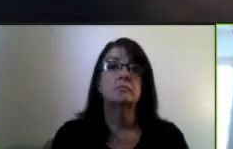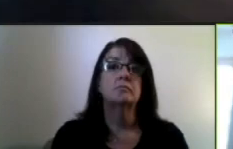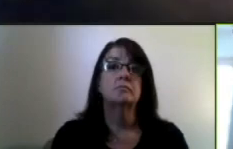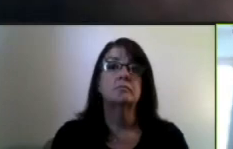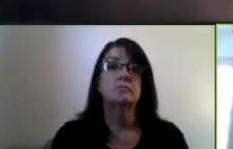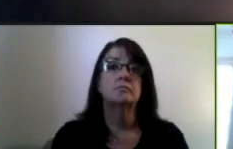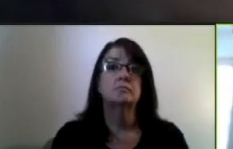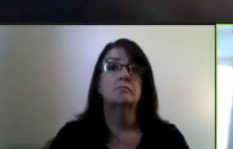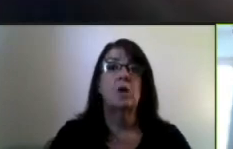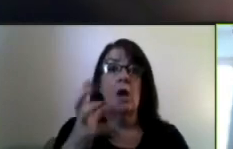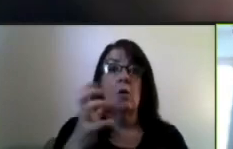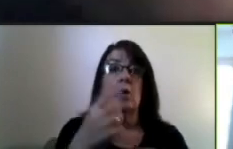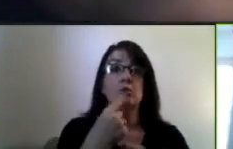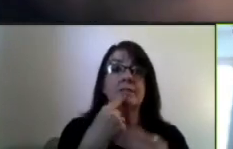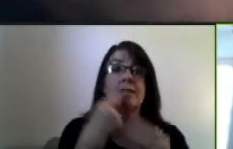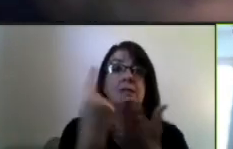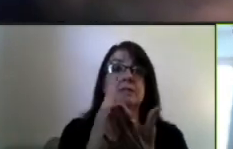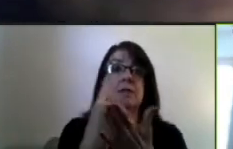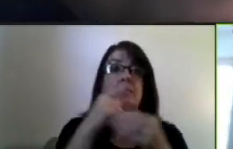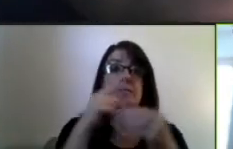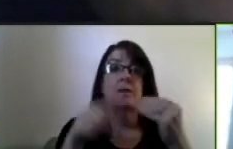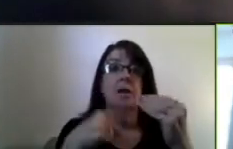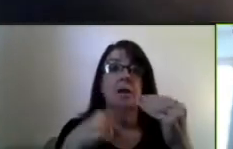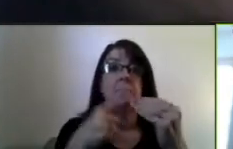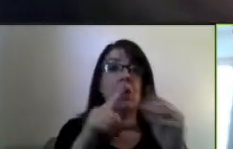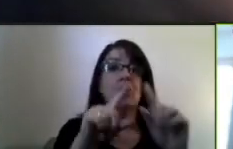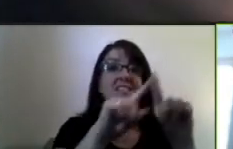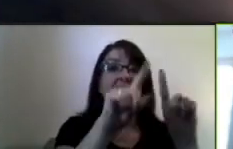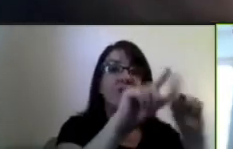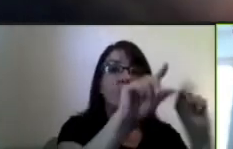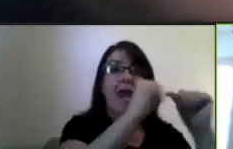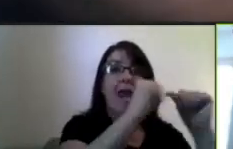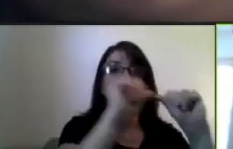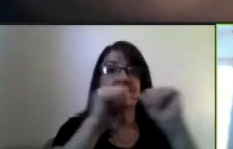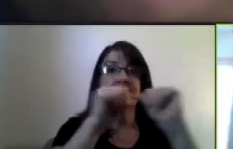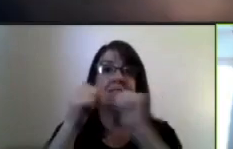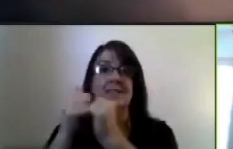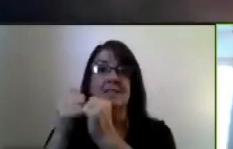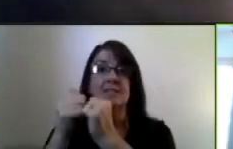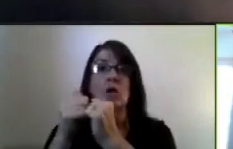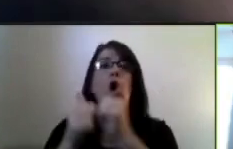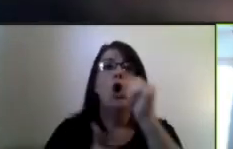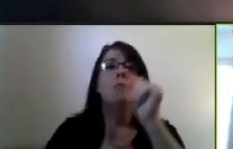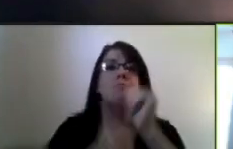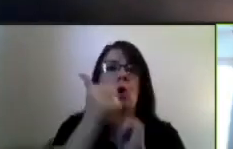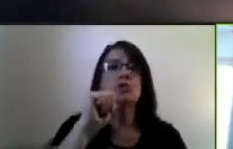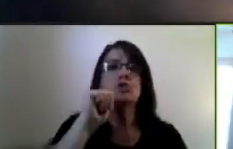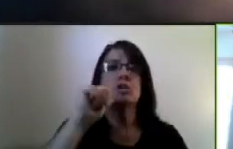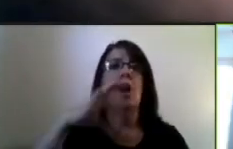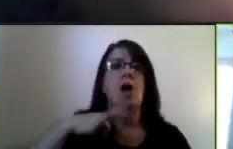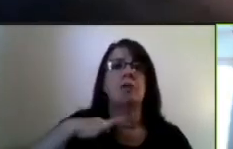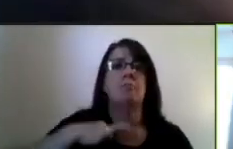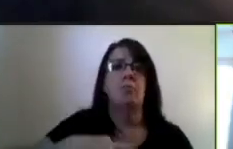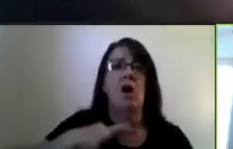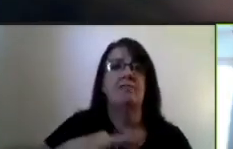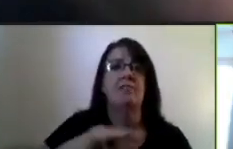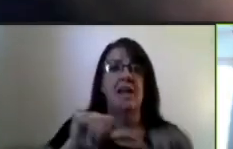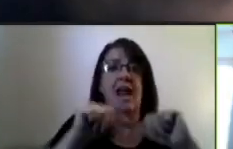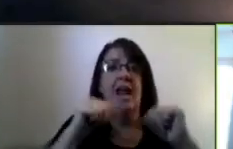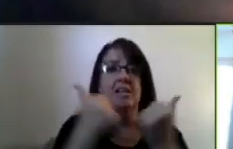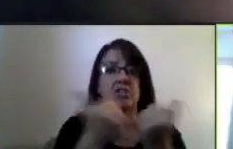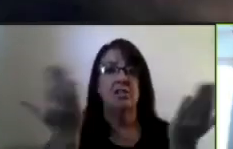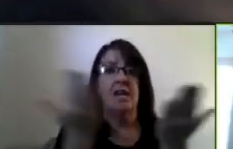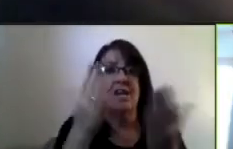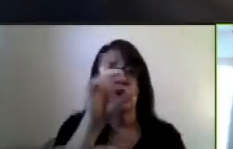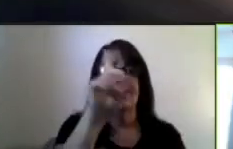I would like to say something about the agencies. The majority of the nonprofits and agencies in the city of Detroit had a